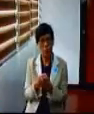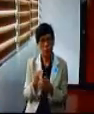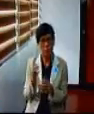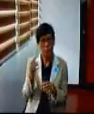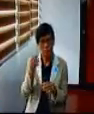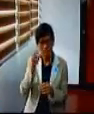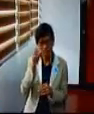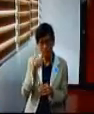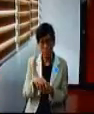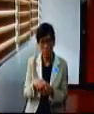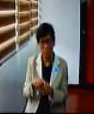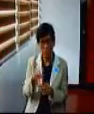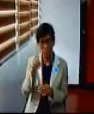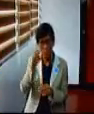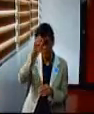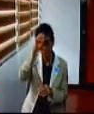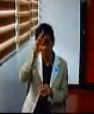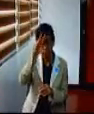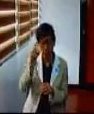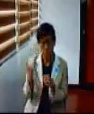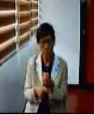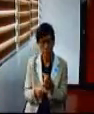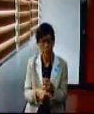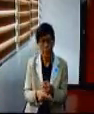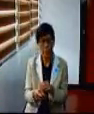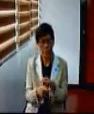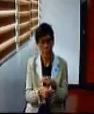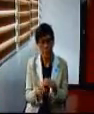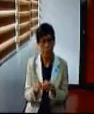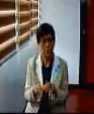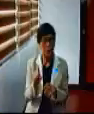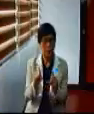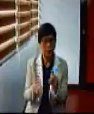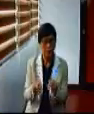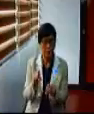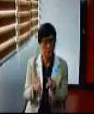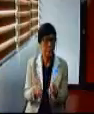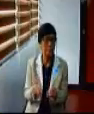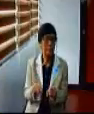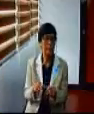International Finance Corporation, the OECD, ISO 2600,